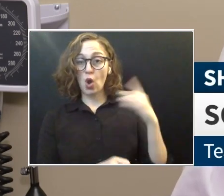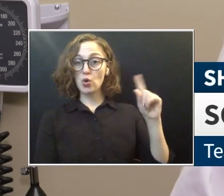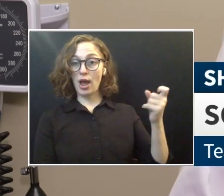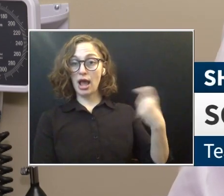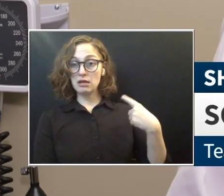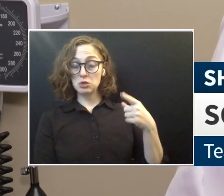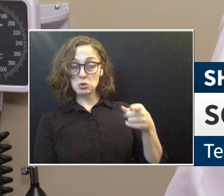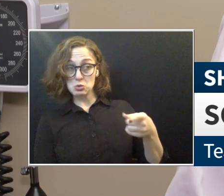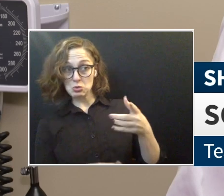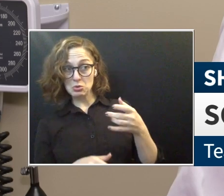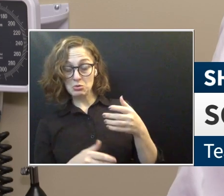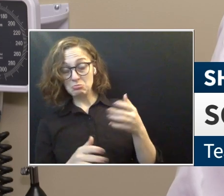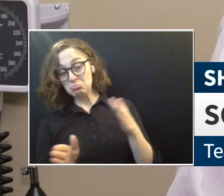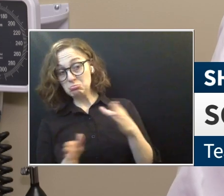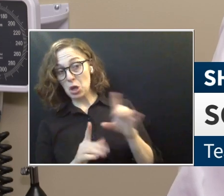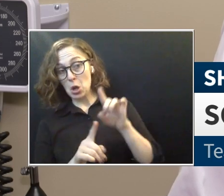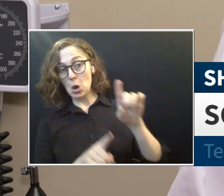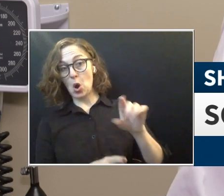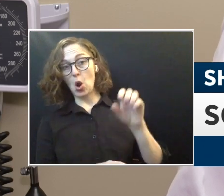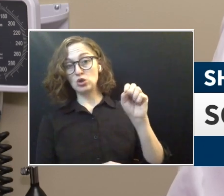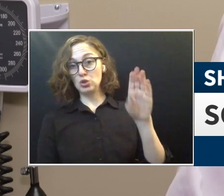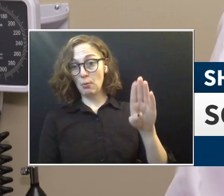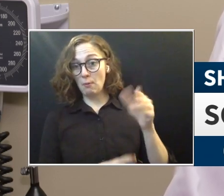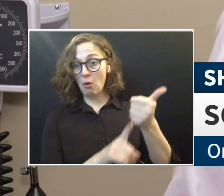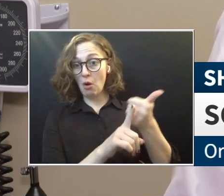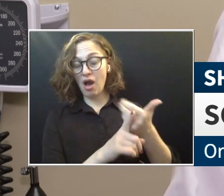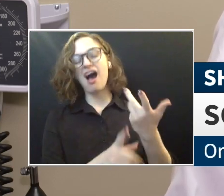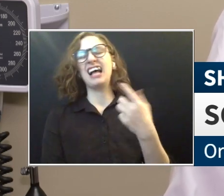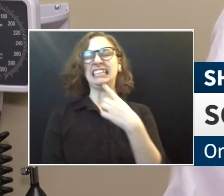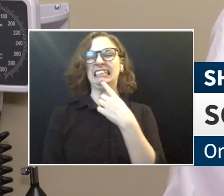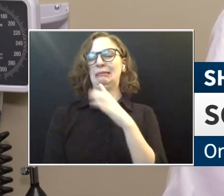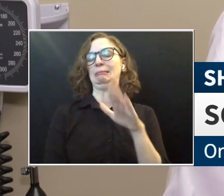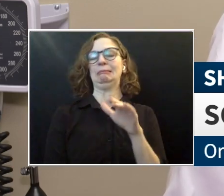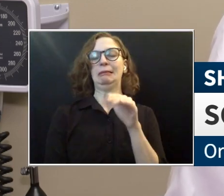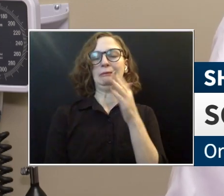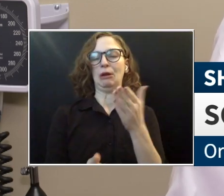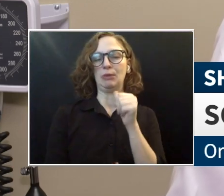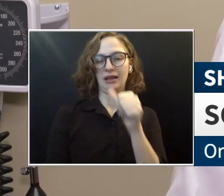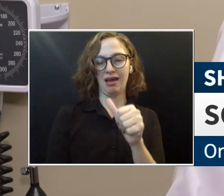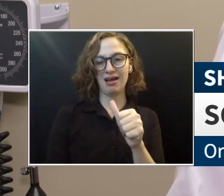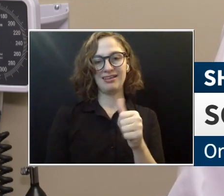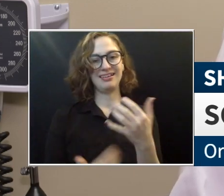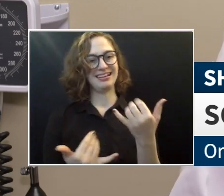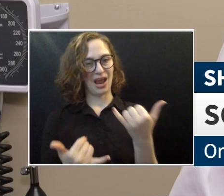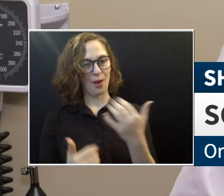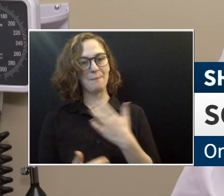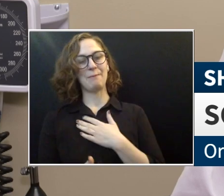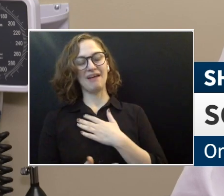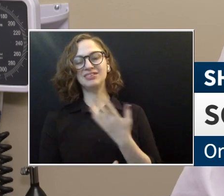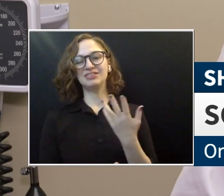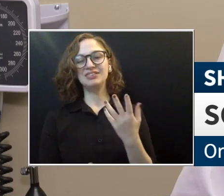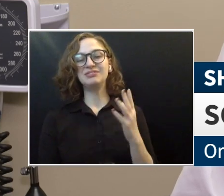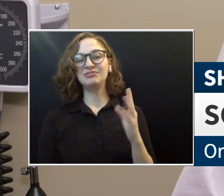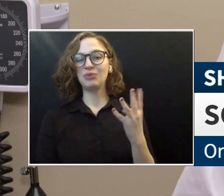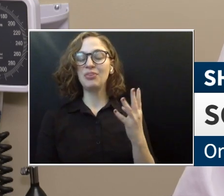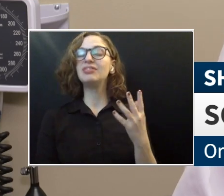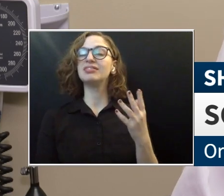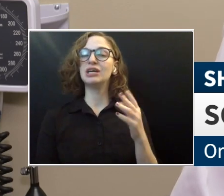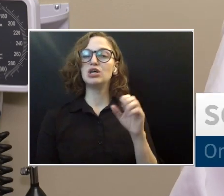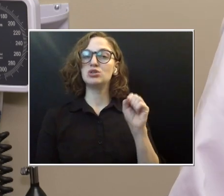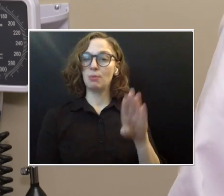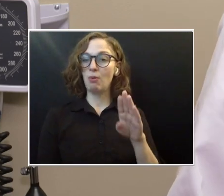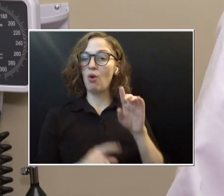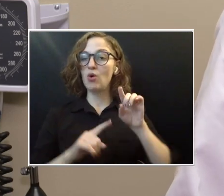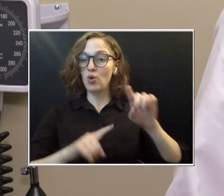not. This will be my 4th Super Bowl that I've watched and participated in from the 30-yard line, standing on the 30-yard line. So it's an amazing accomplishment